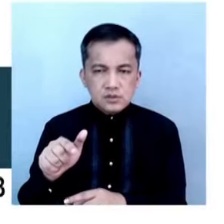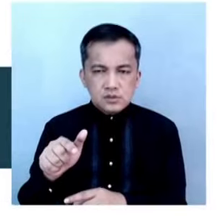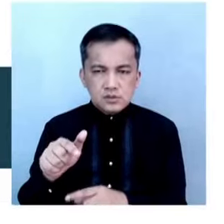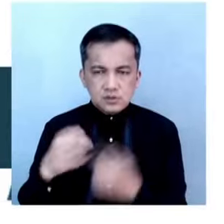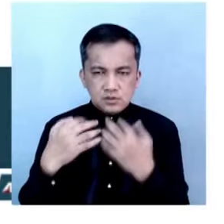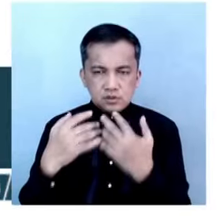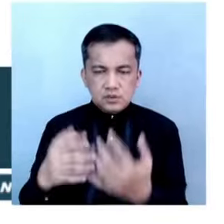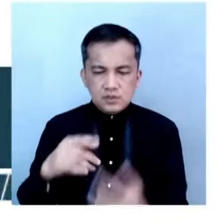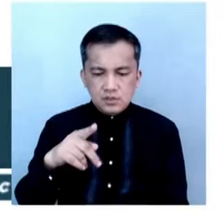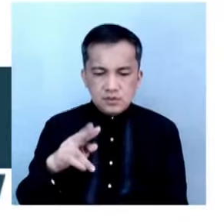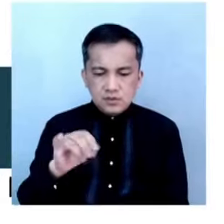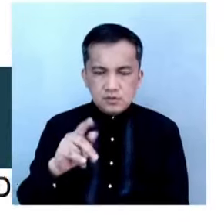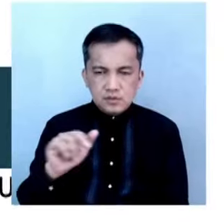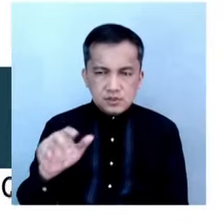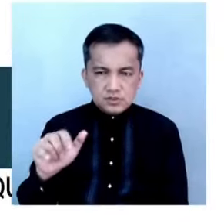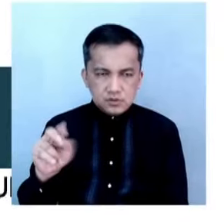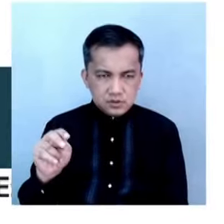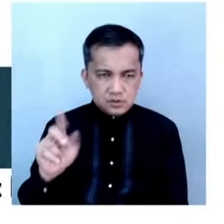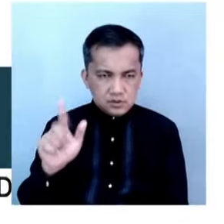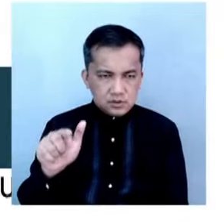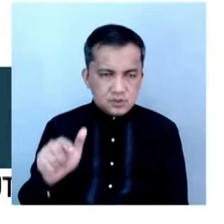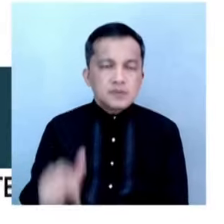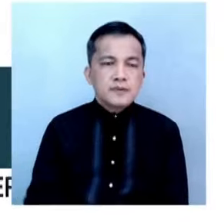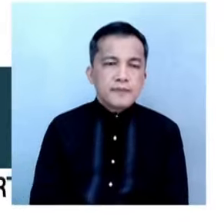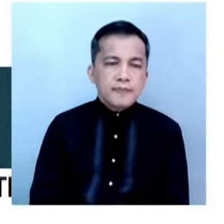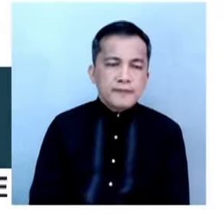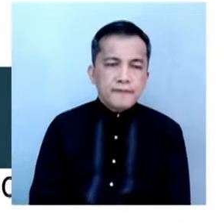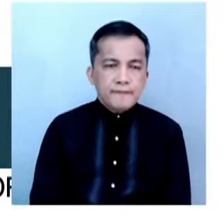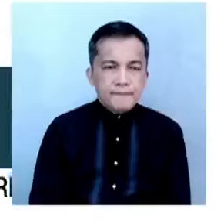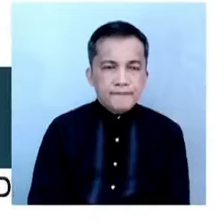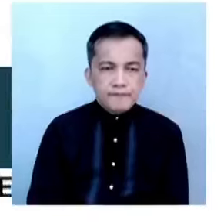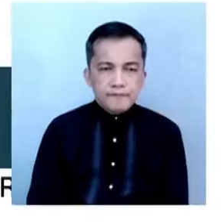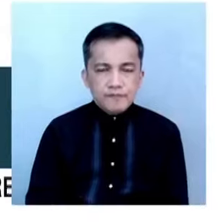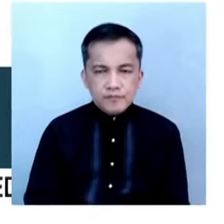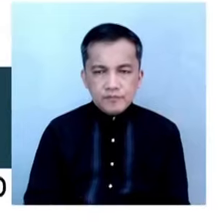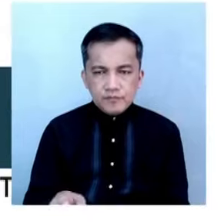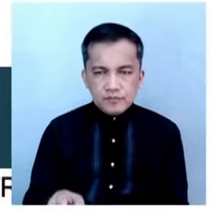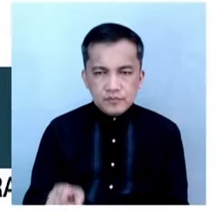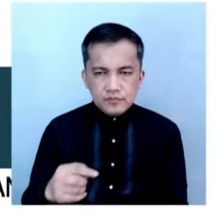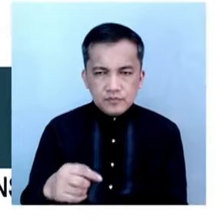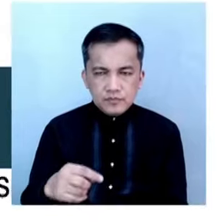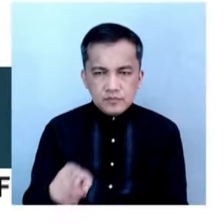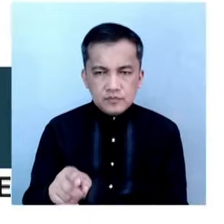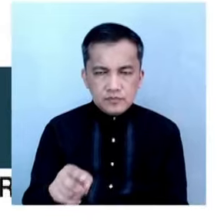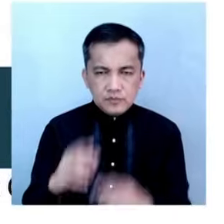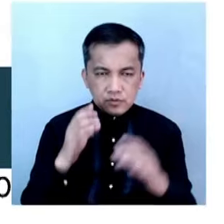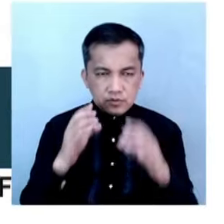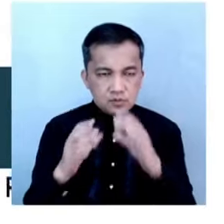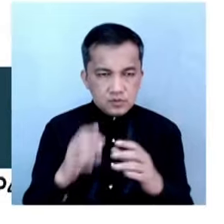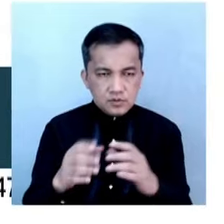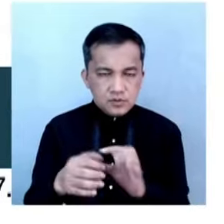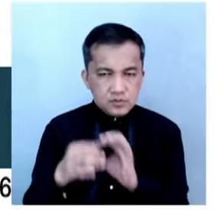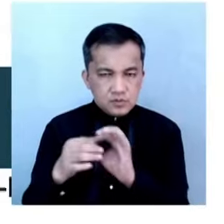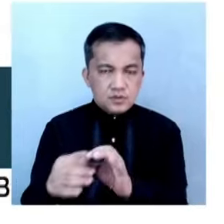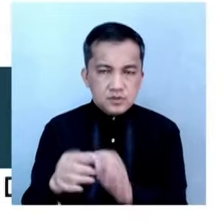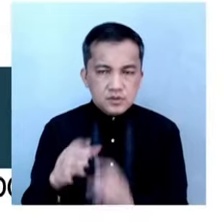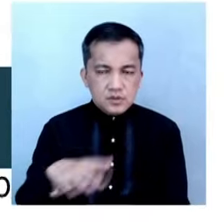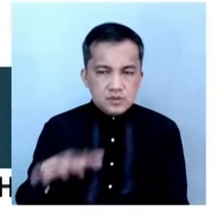con at around 3 p.m. And nakakommunicate naman po ito. Ang pagkakaalam ko, latest news is nakakommunicate na po ito sa ating